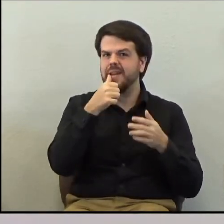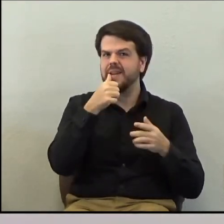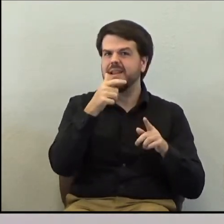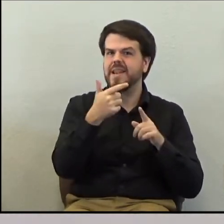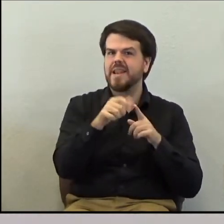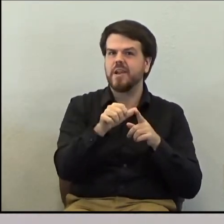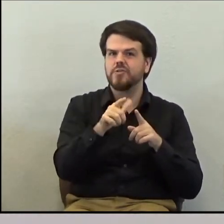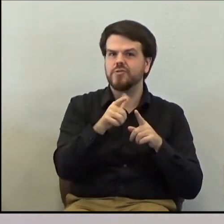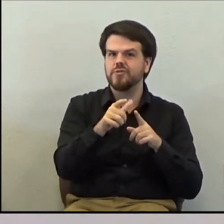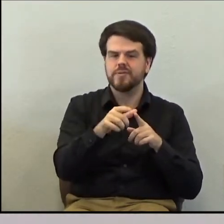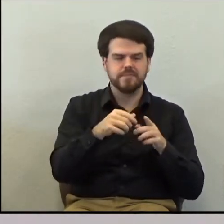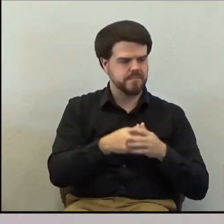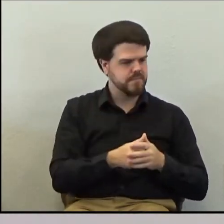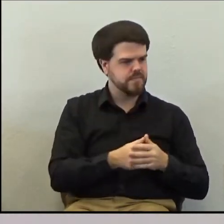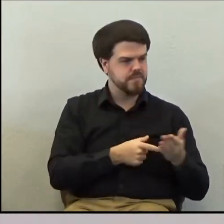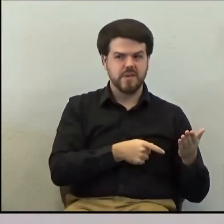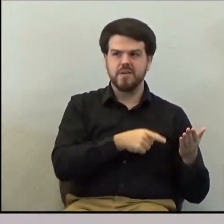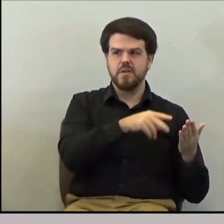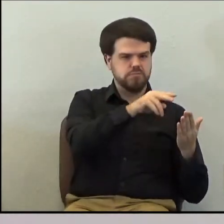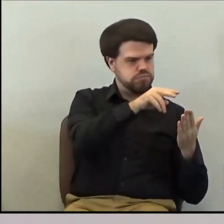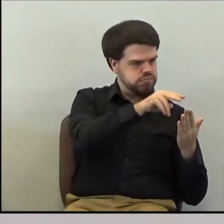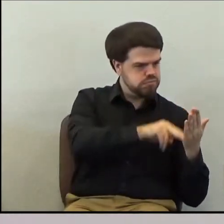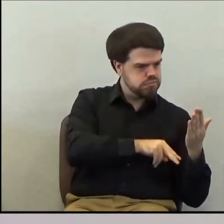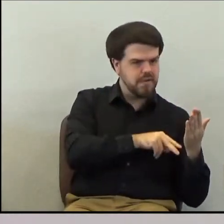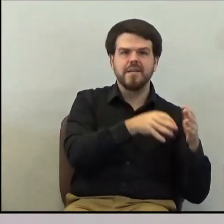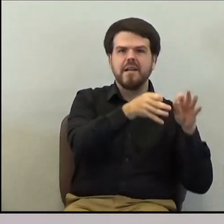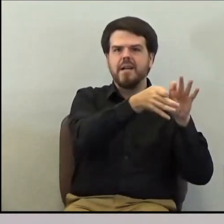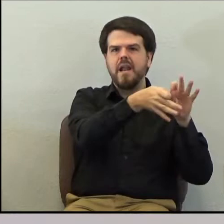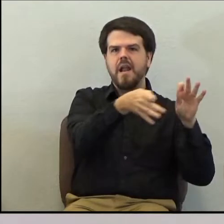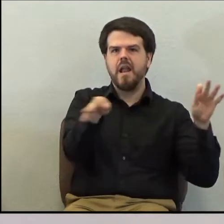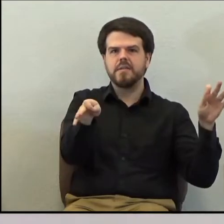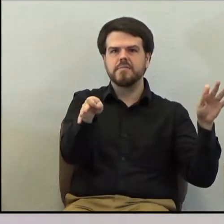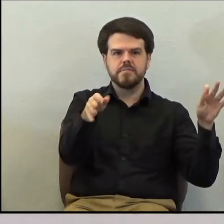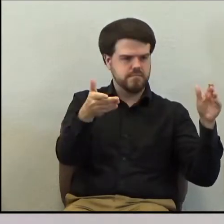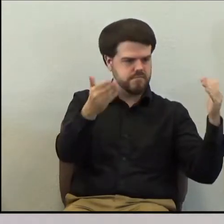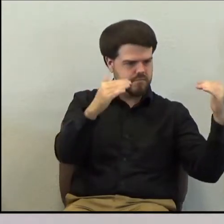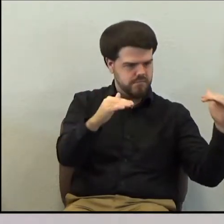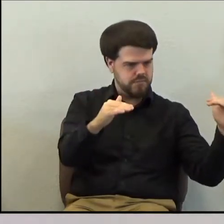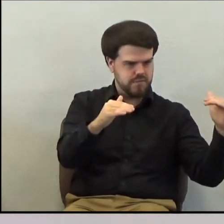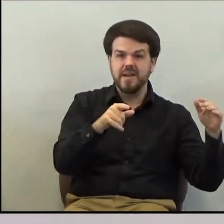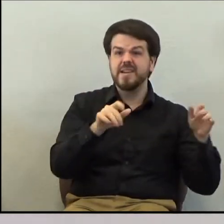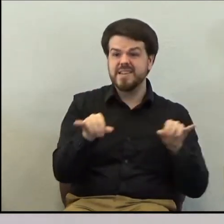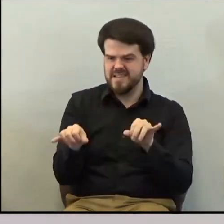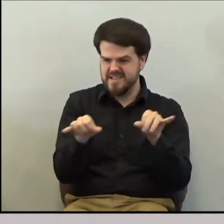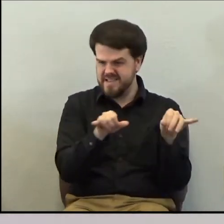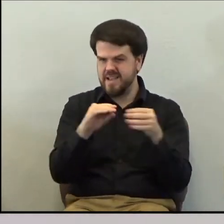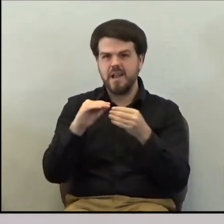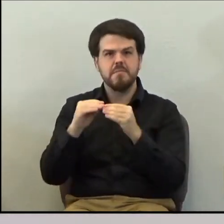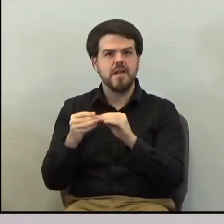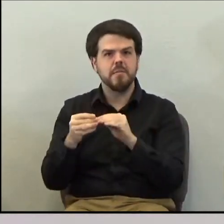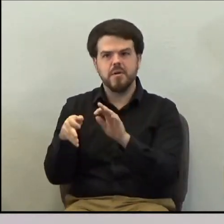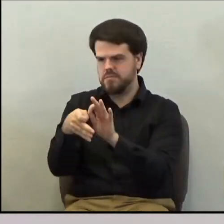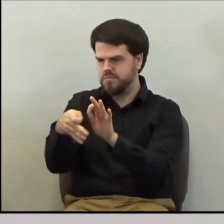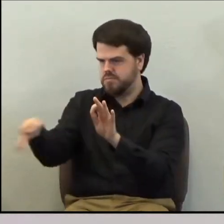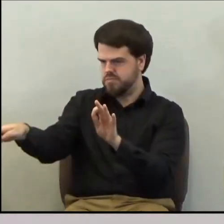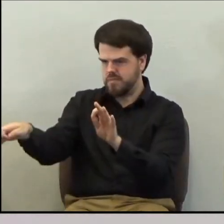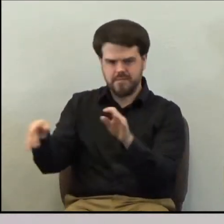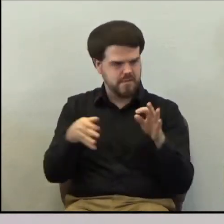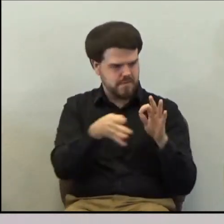original, they would count every letter. Every letter on the first line, and then that same number had to be on the first line of their